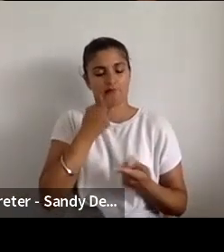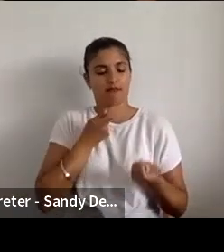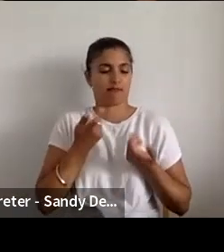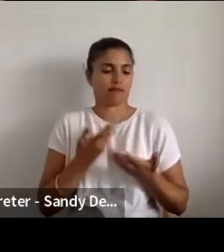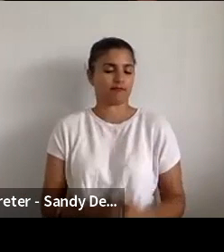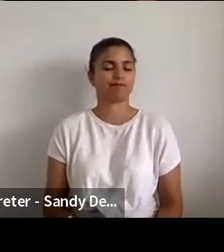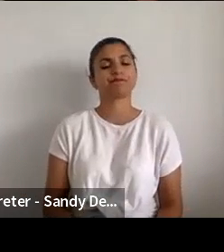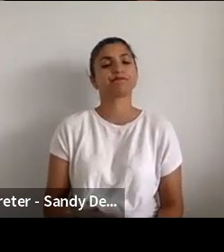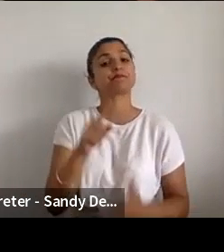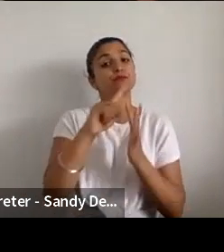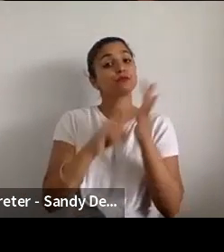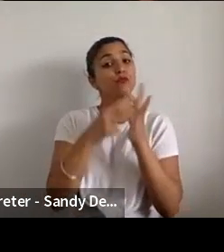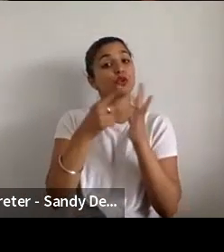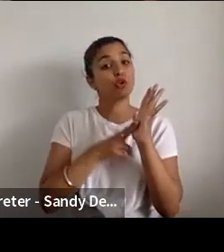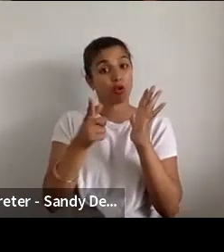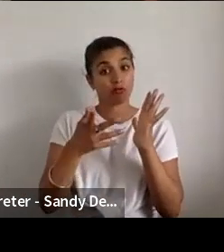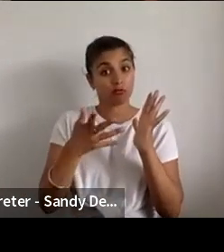John, do you want to add any more to.